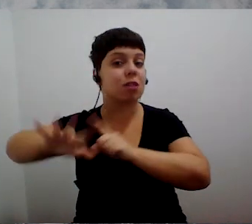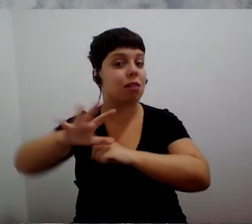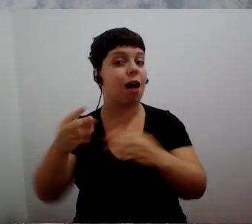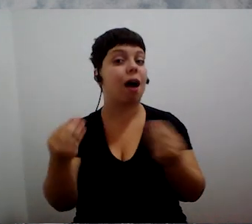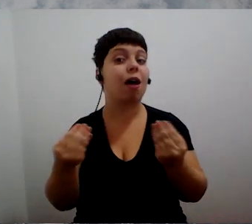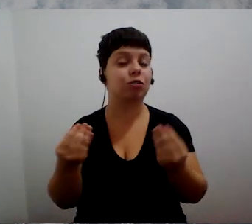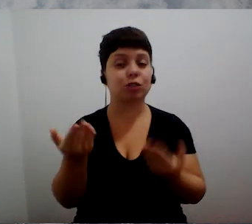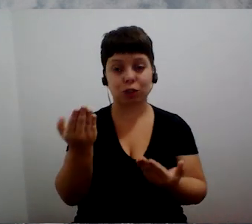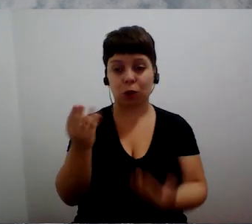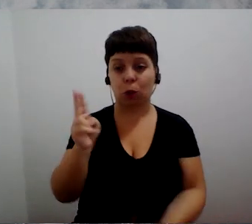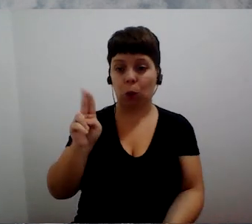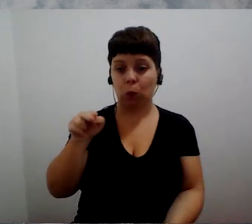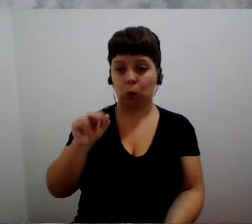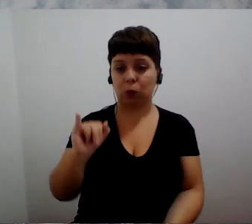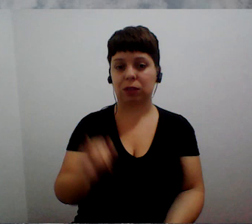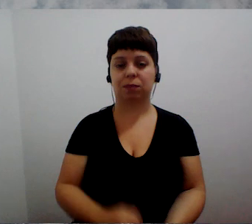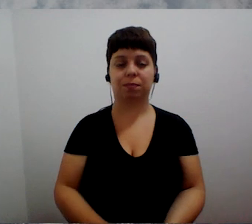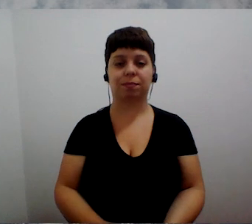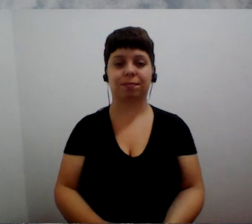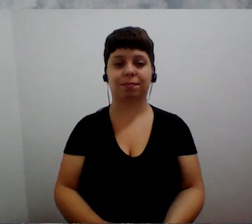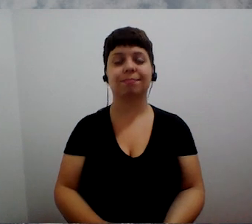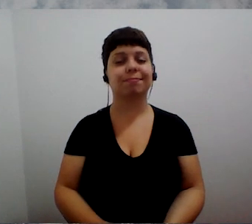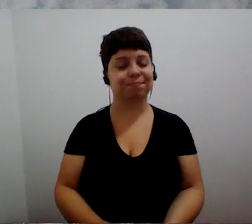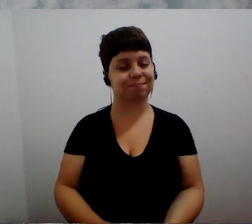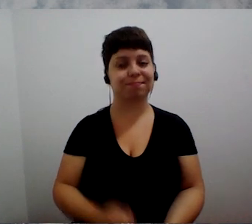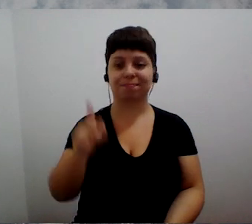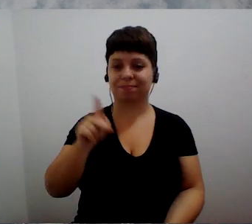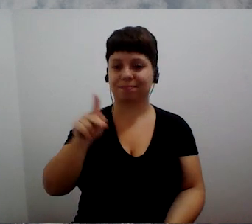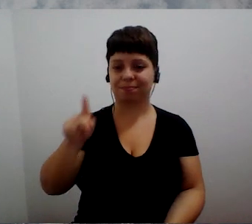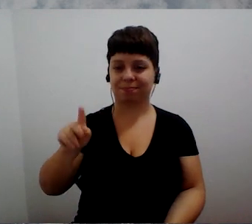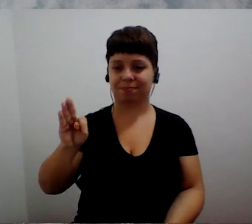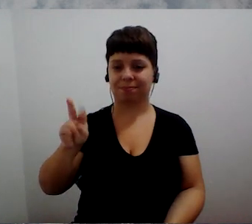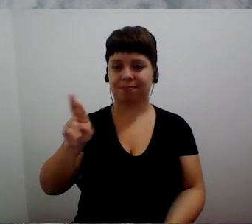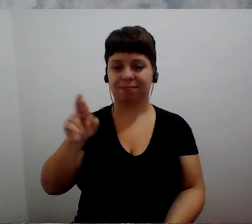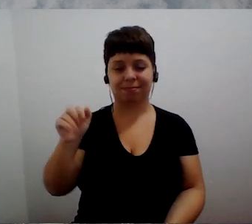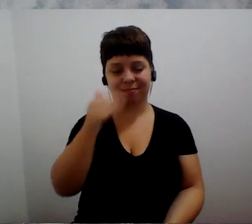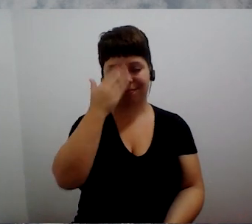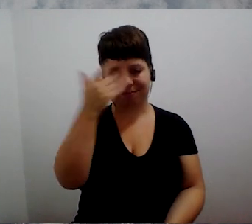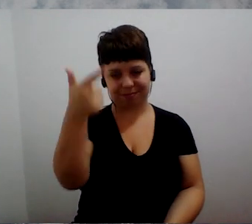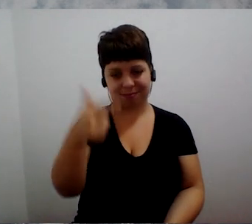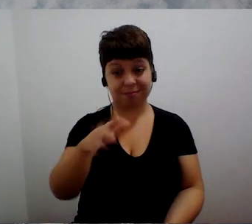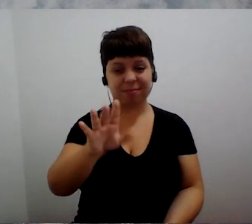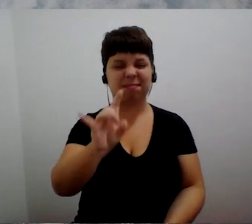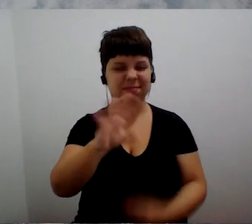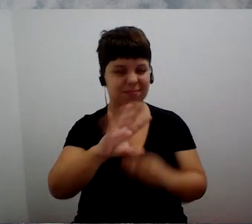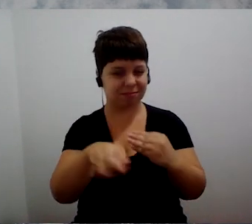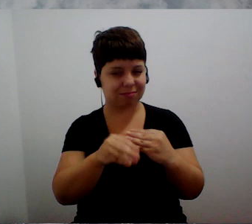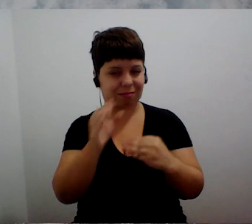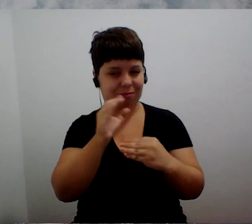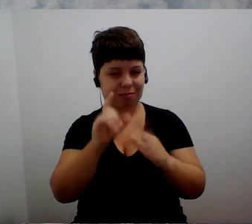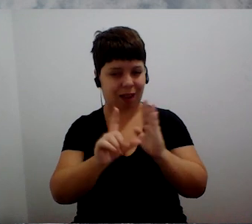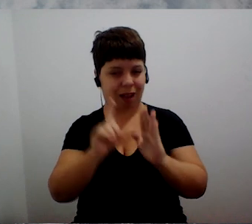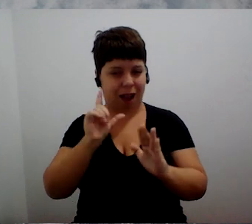oceans and society. So Uni, please, the floor is yours. Thank you again, Professor Tura. And if I